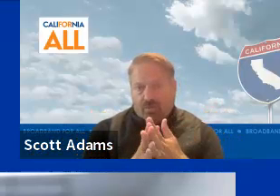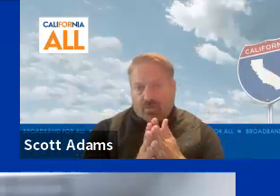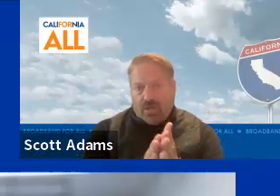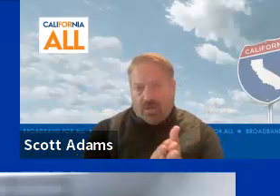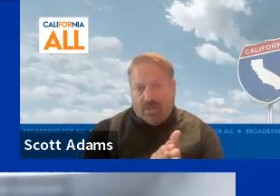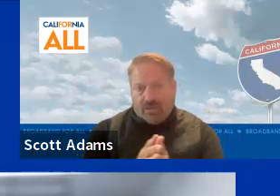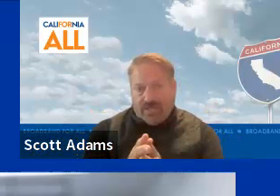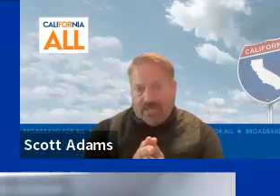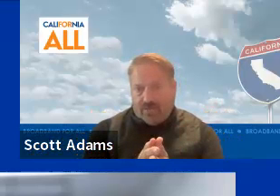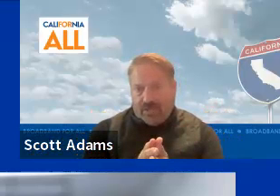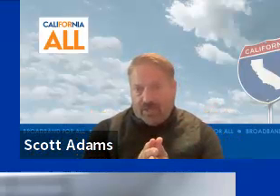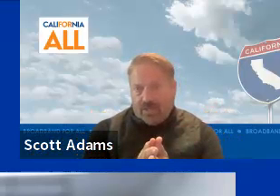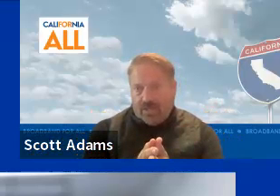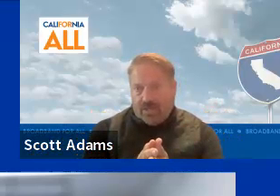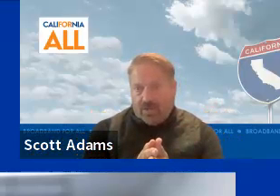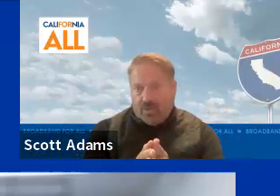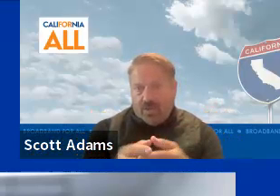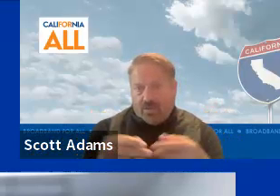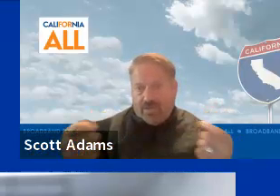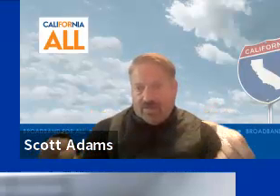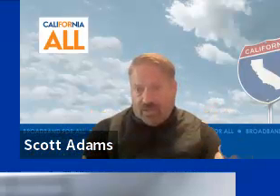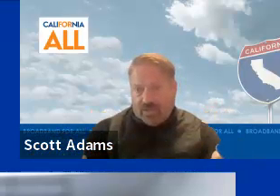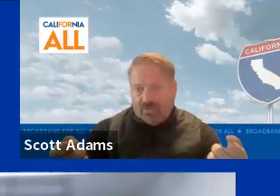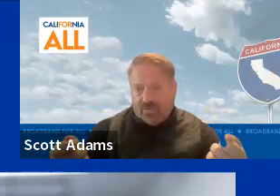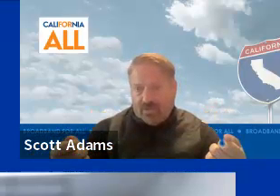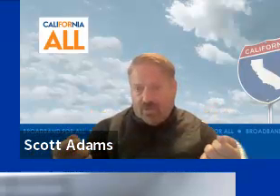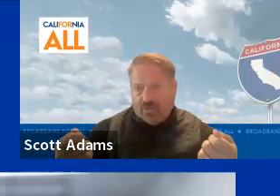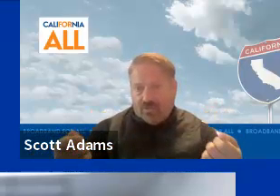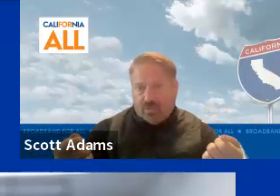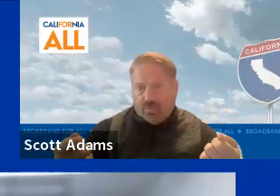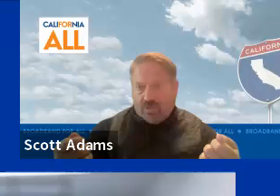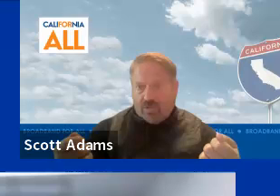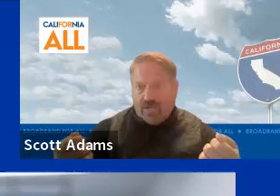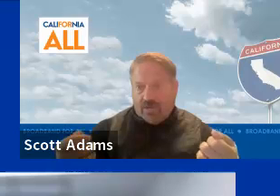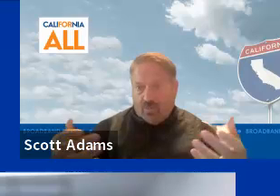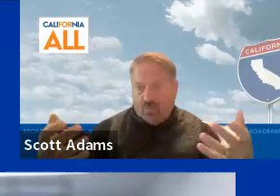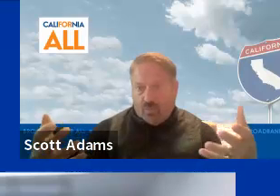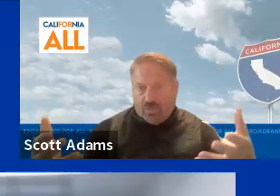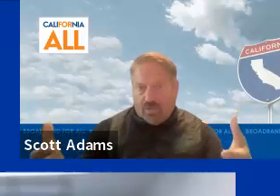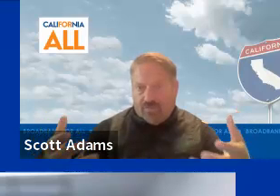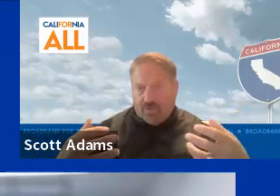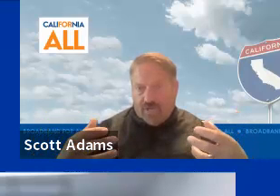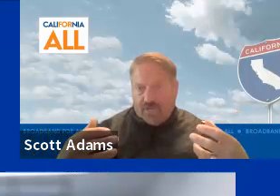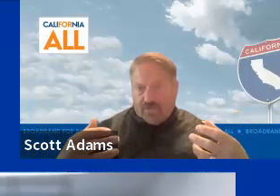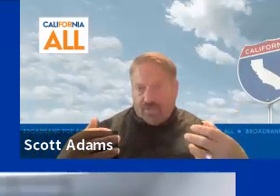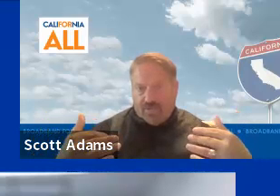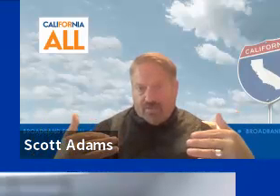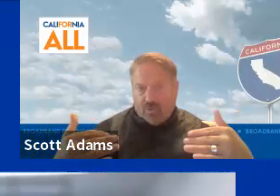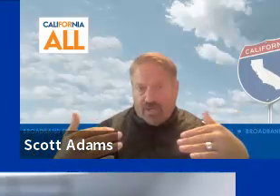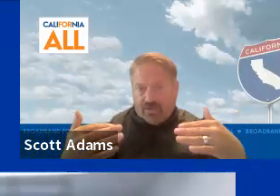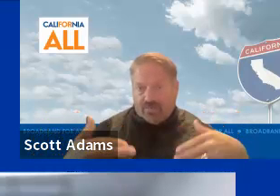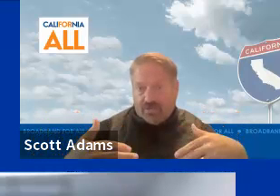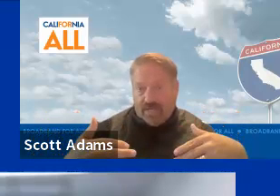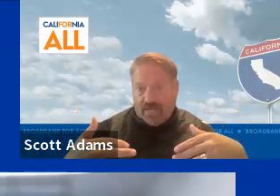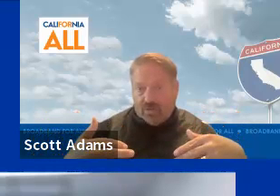And to LCHC, definitely, similar with you guys, we would love for you guys, if you